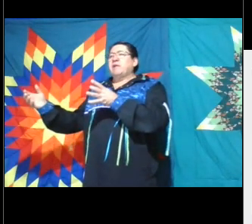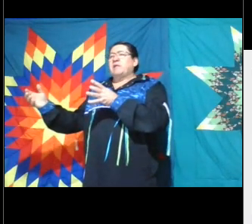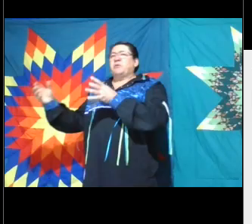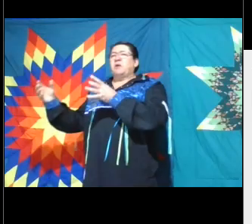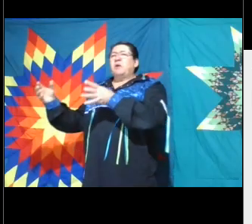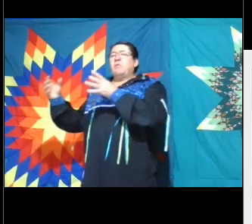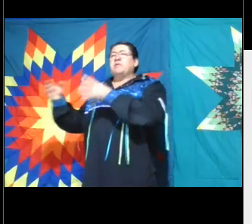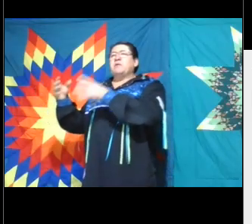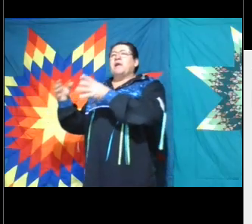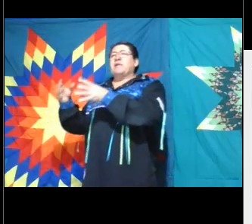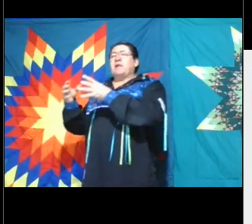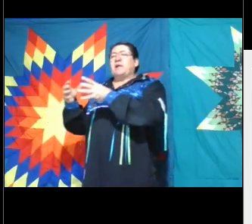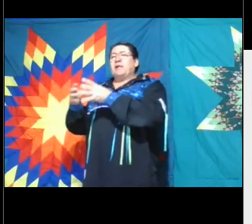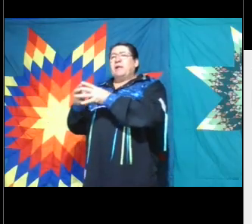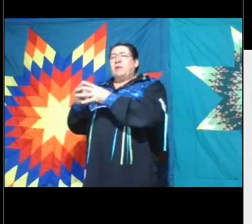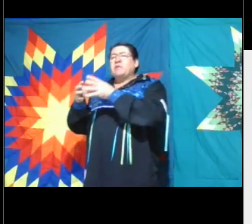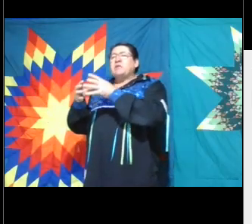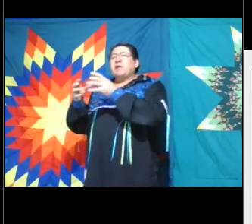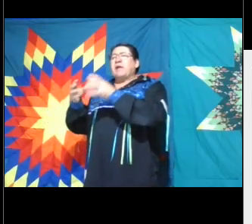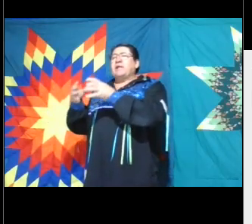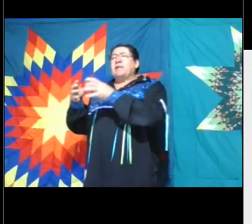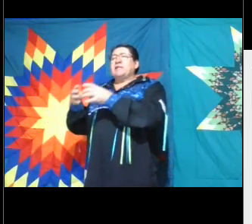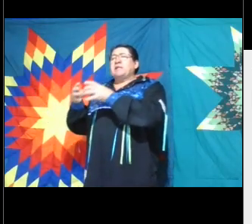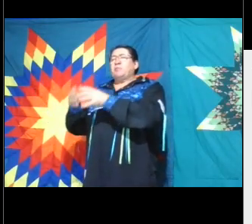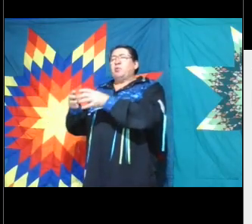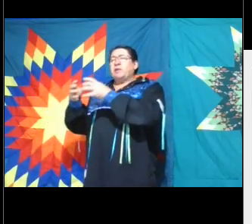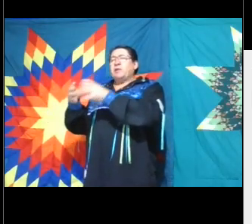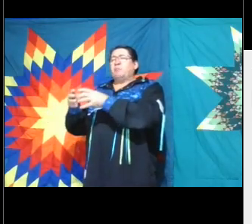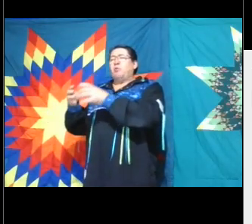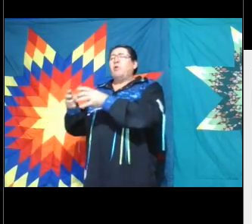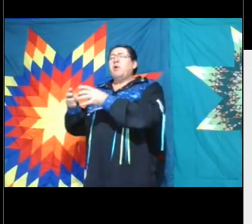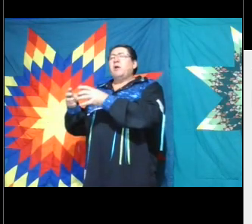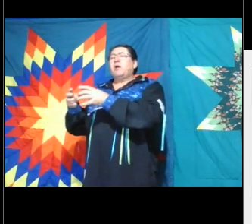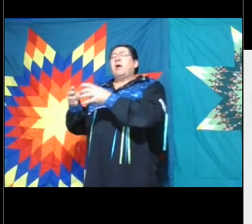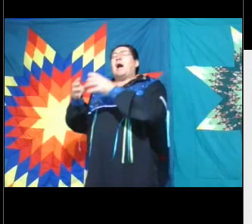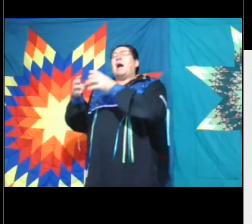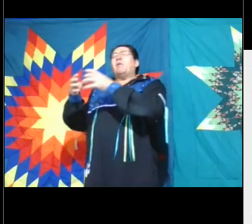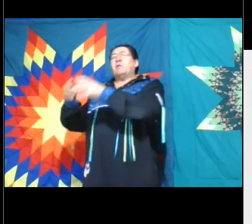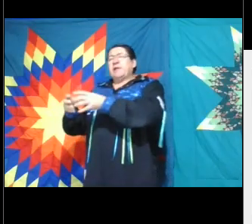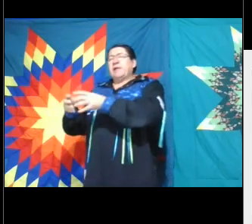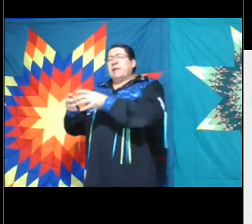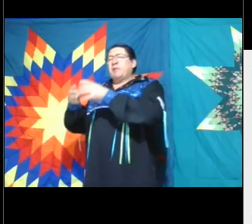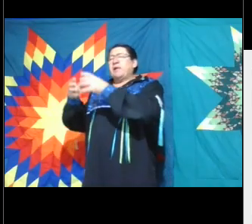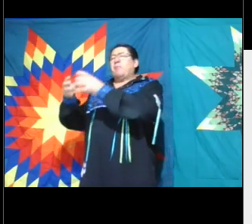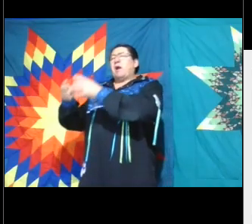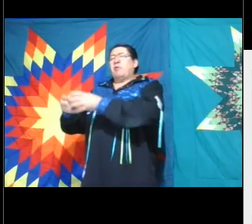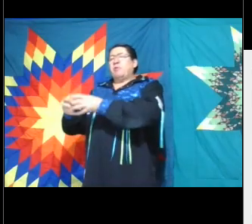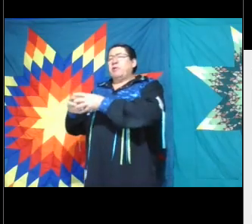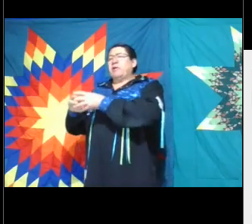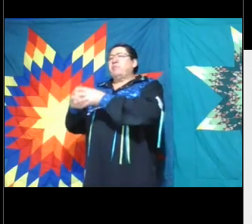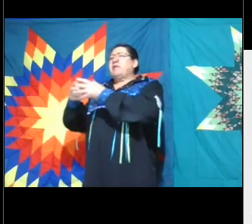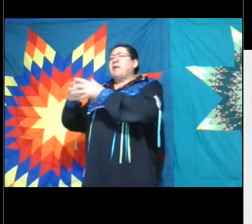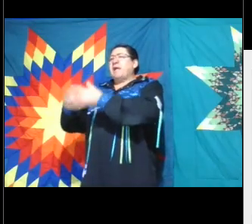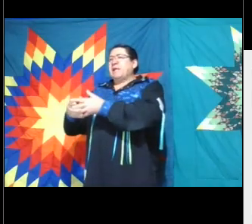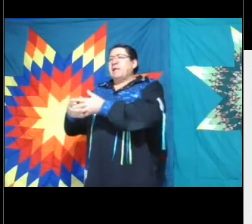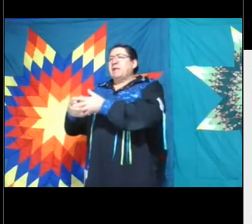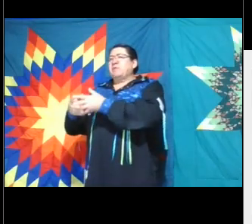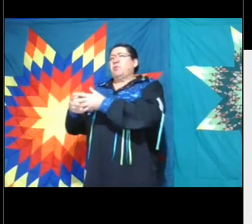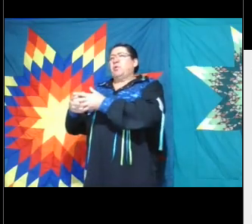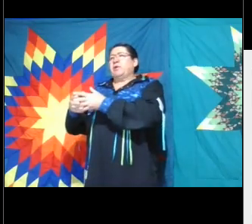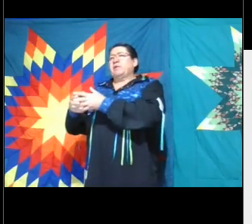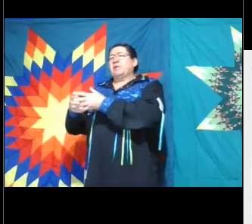that retention. Once you get Indigenous employees on board, how are we keeping them? How are we